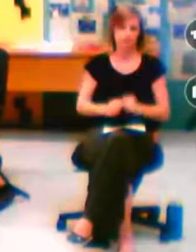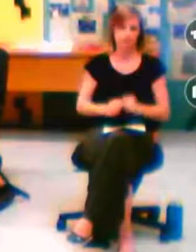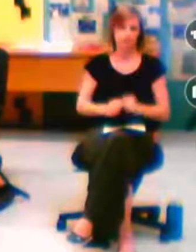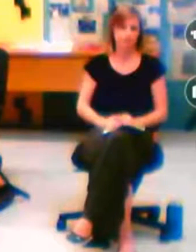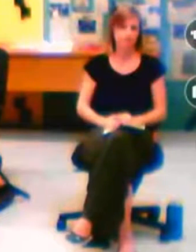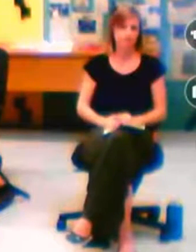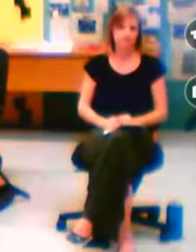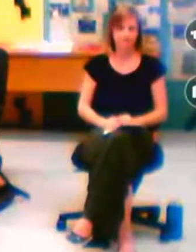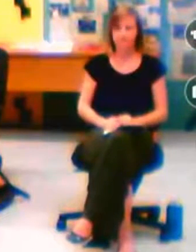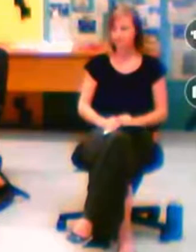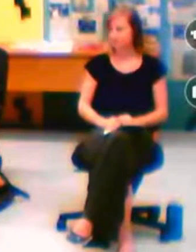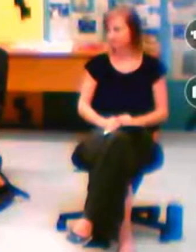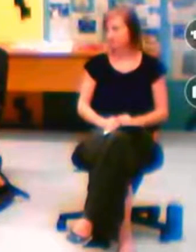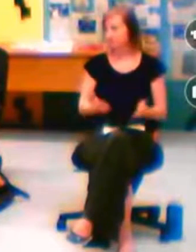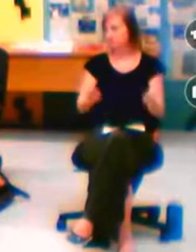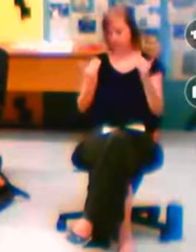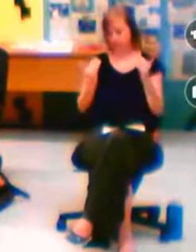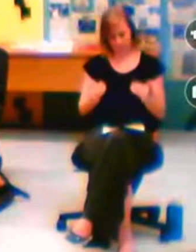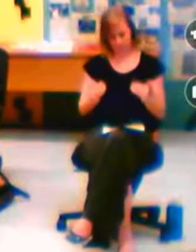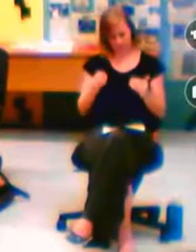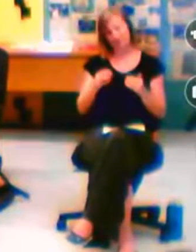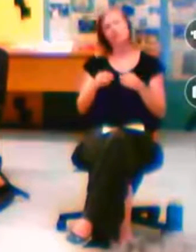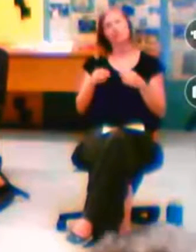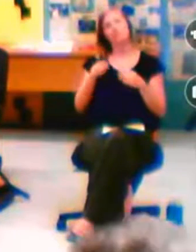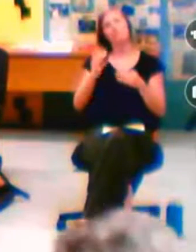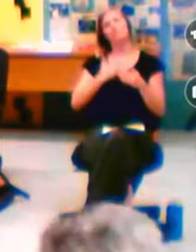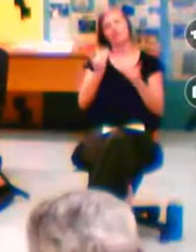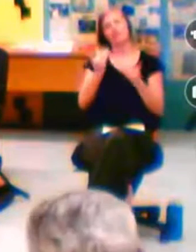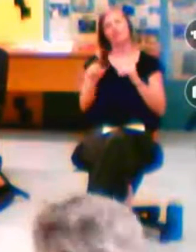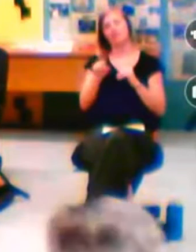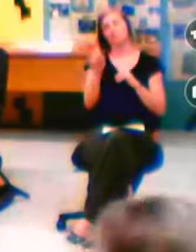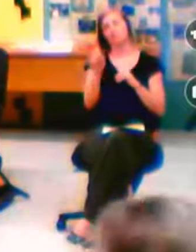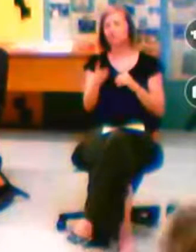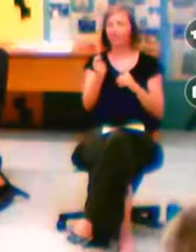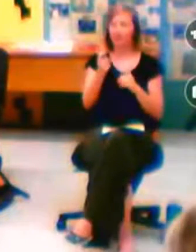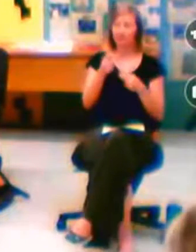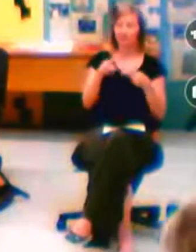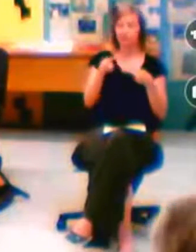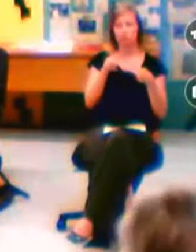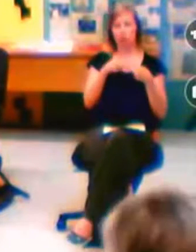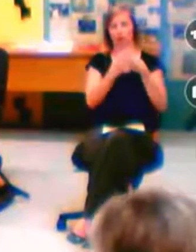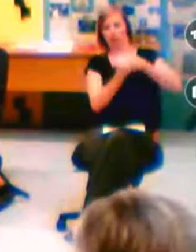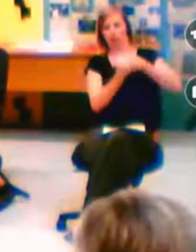except for better access to care due to less financial discrimination.